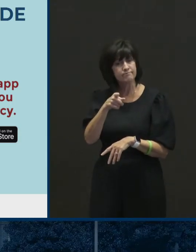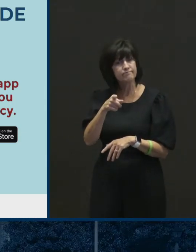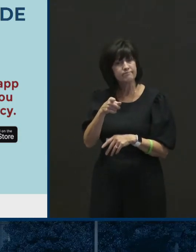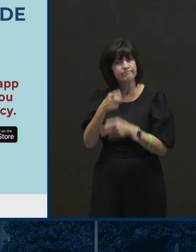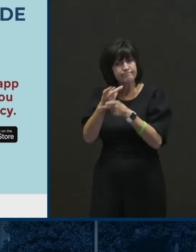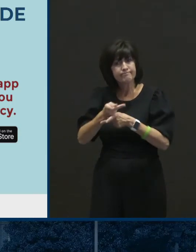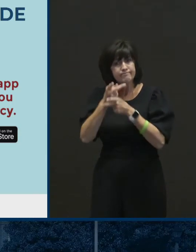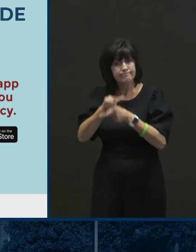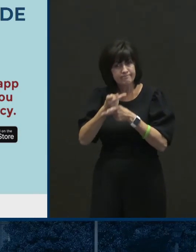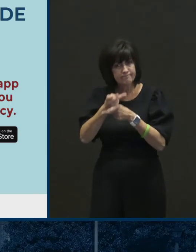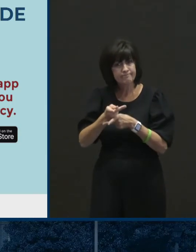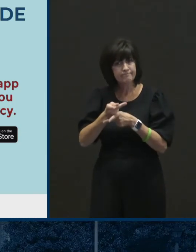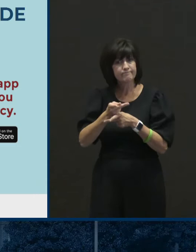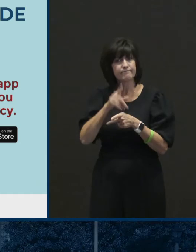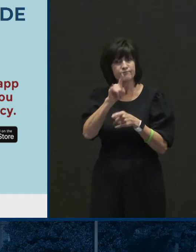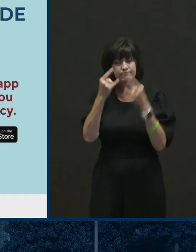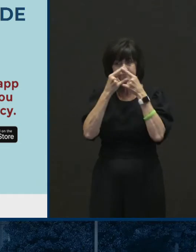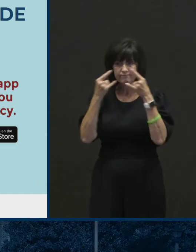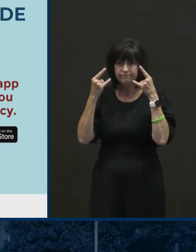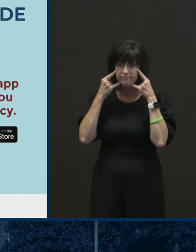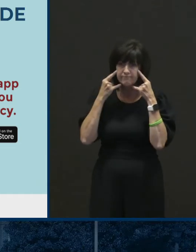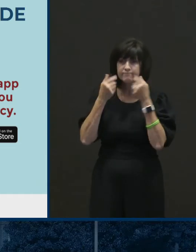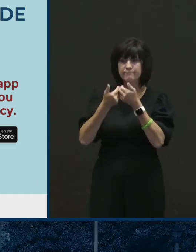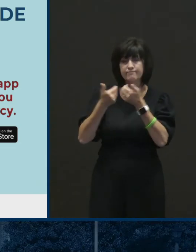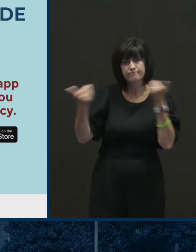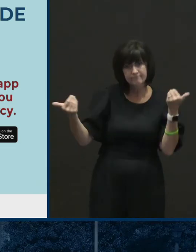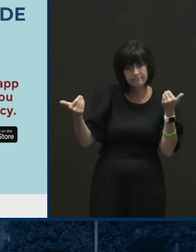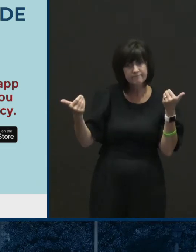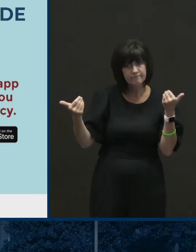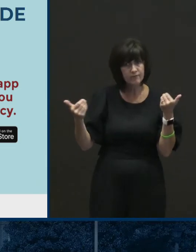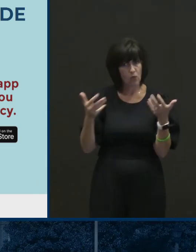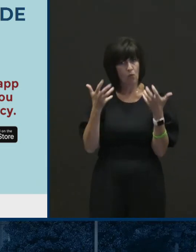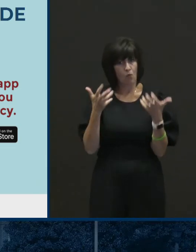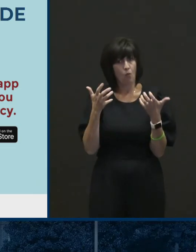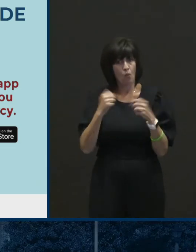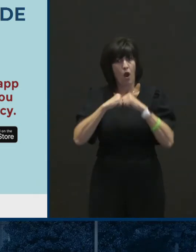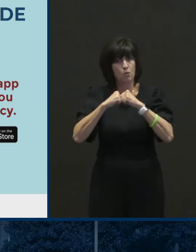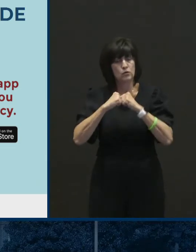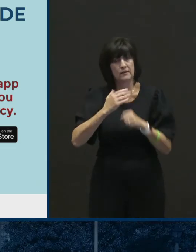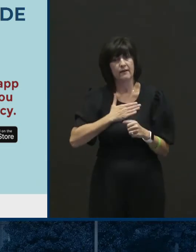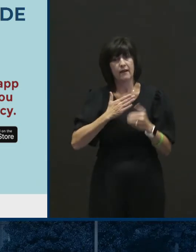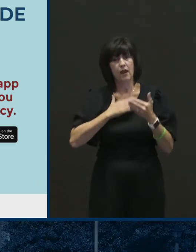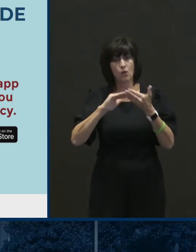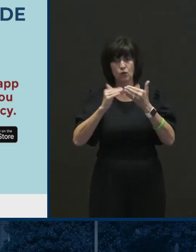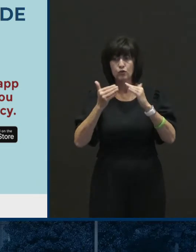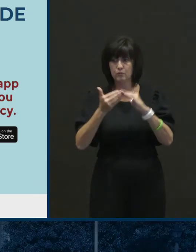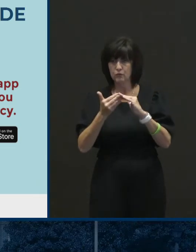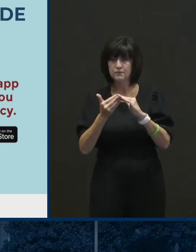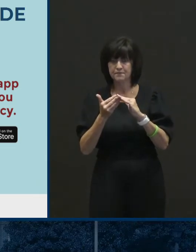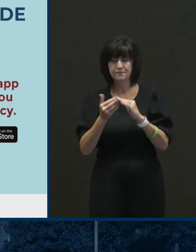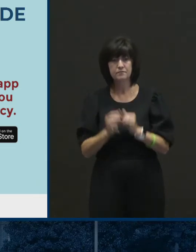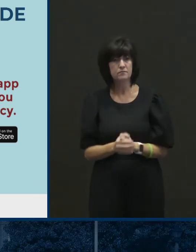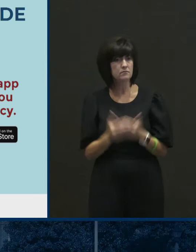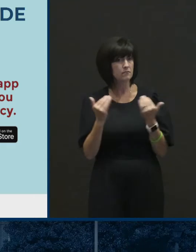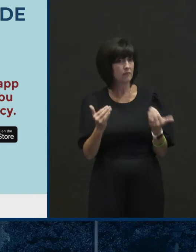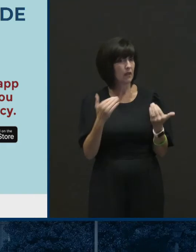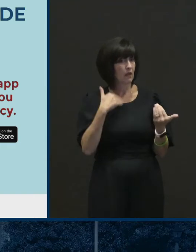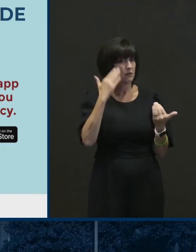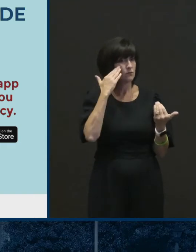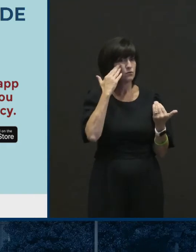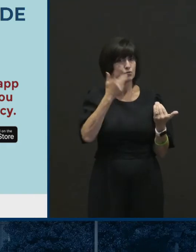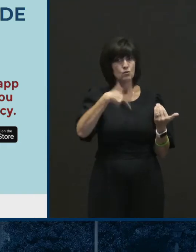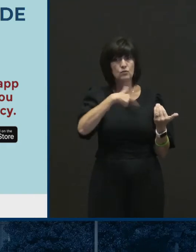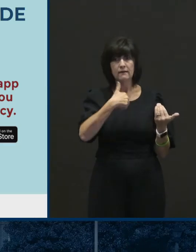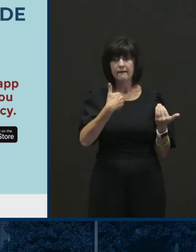is present in our communities. So with that, I think we have some media in the room, and we also have some